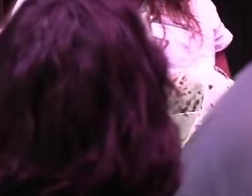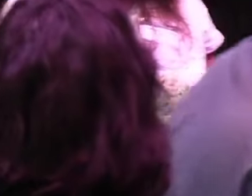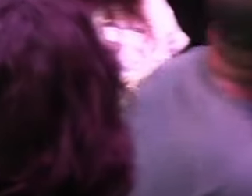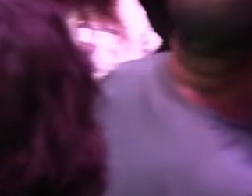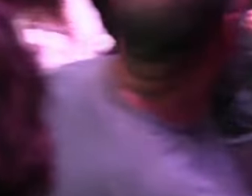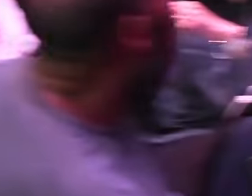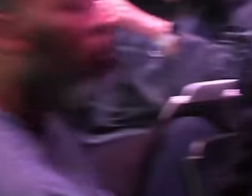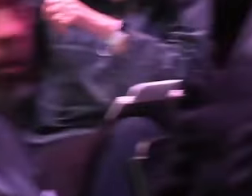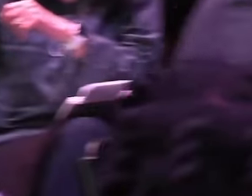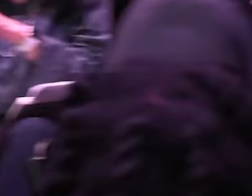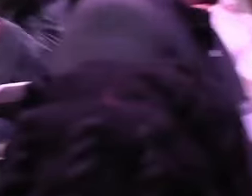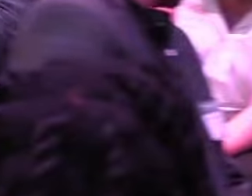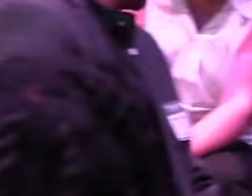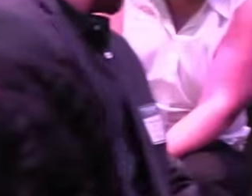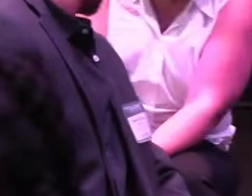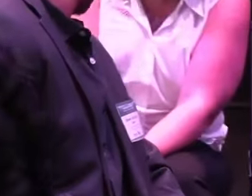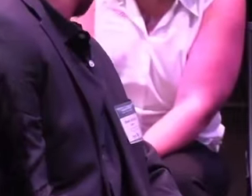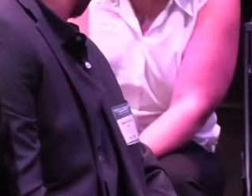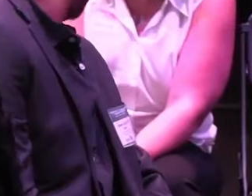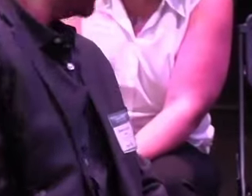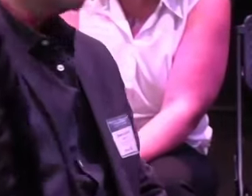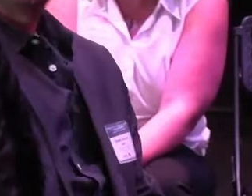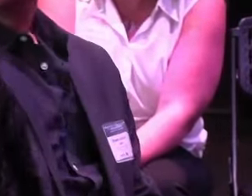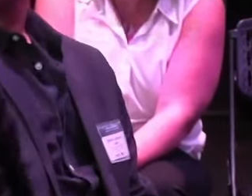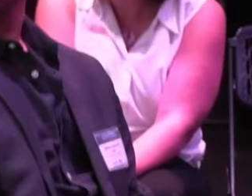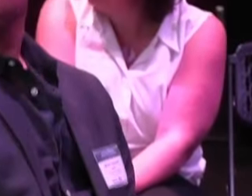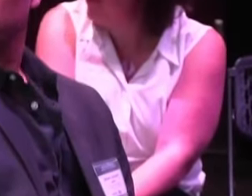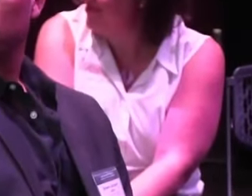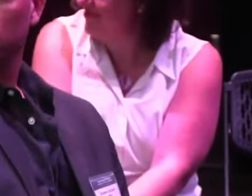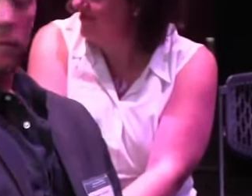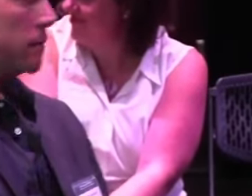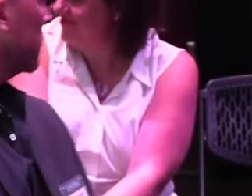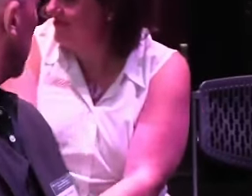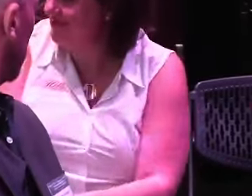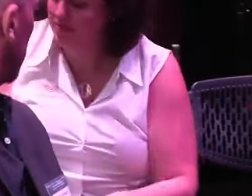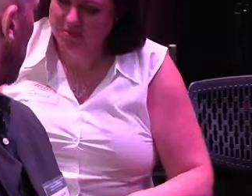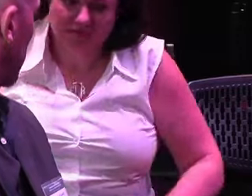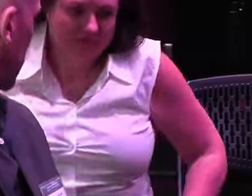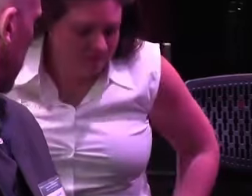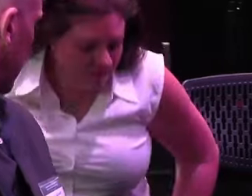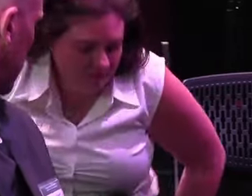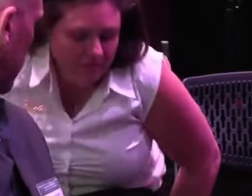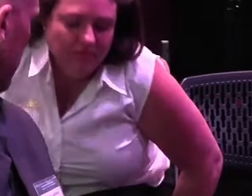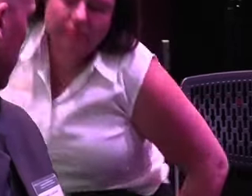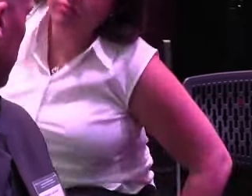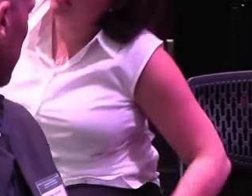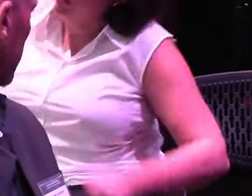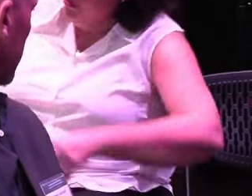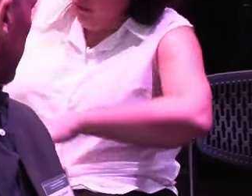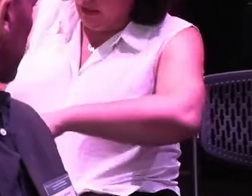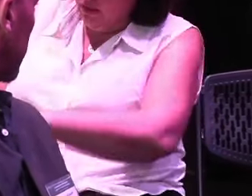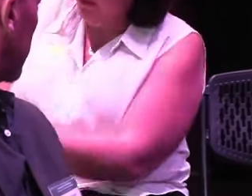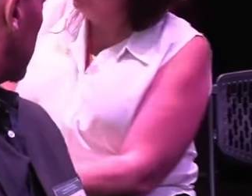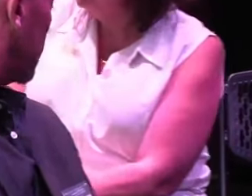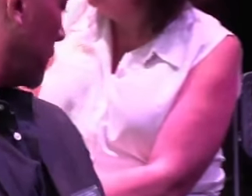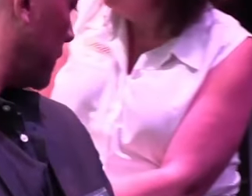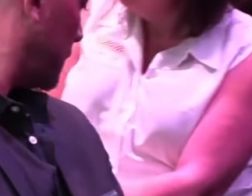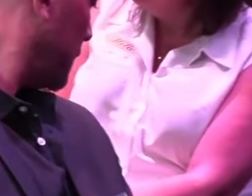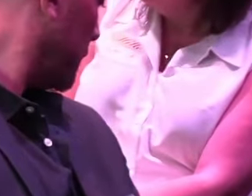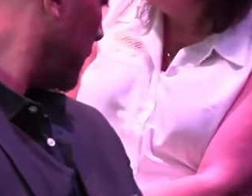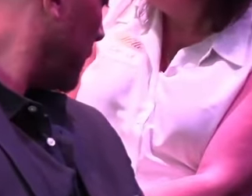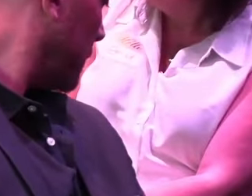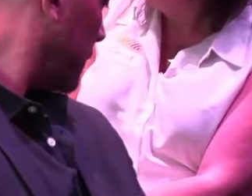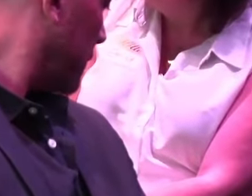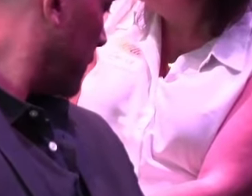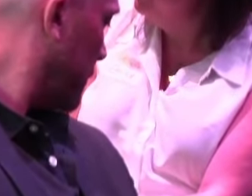ahead. No. Go ahead. Were you going to go first? You first. And then okay, I'll go to thank you. Thank you. Just for my thought, I wasn't going to speak, but now I